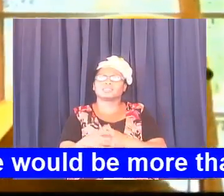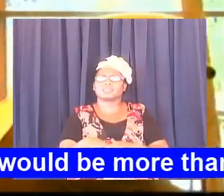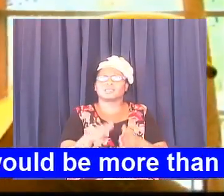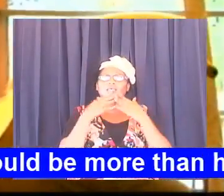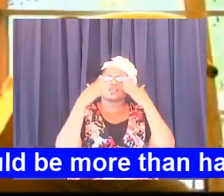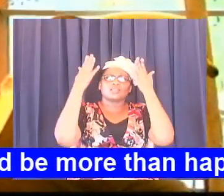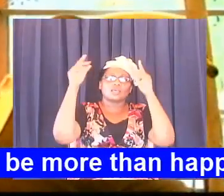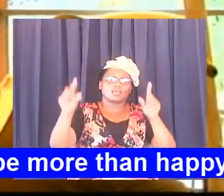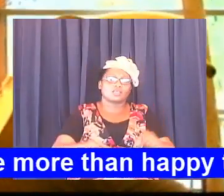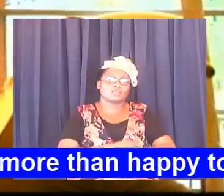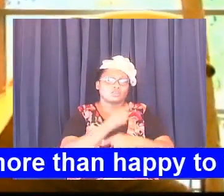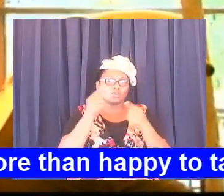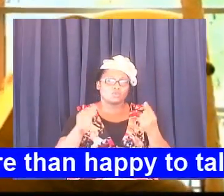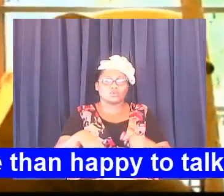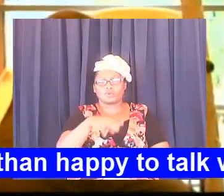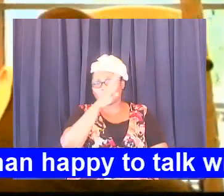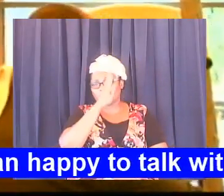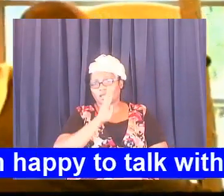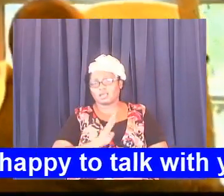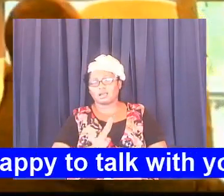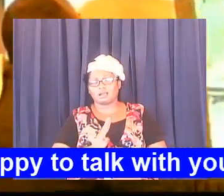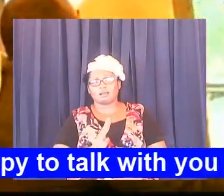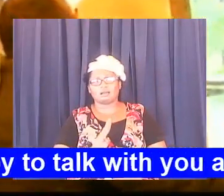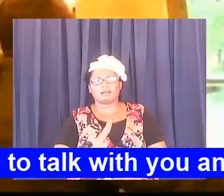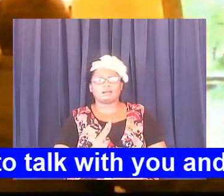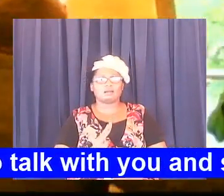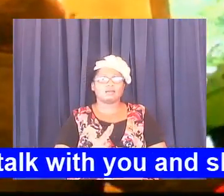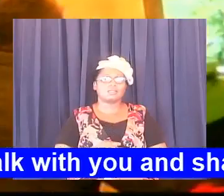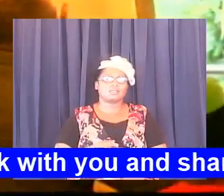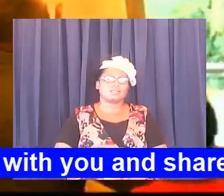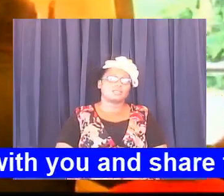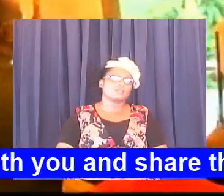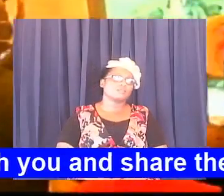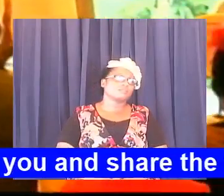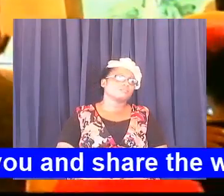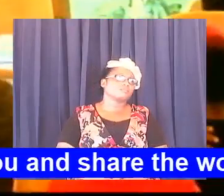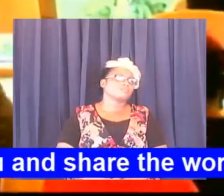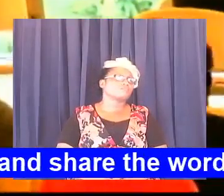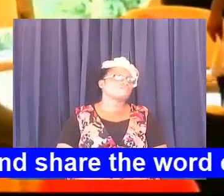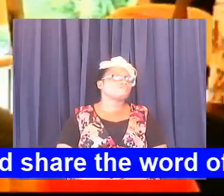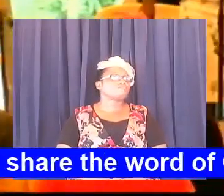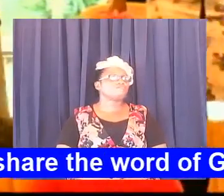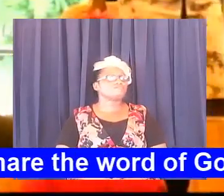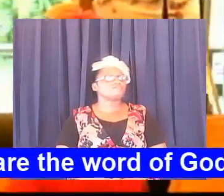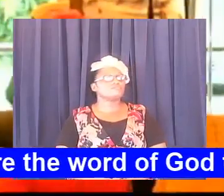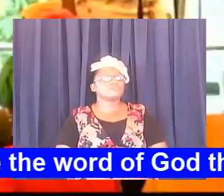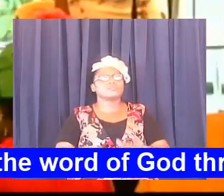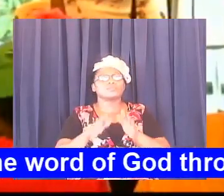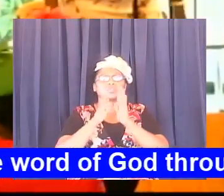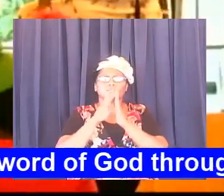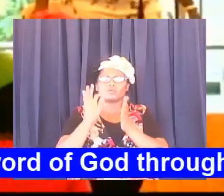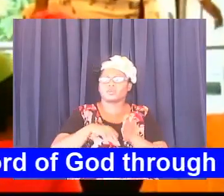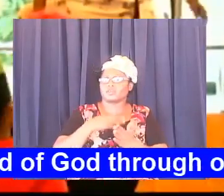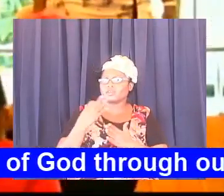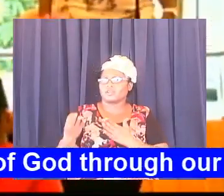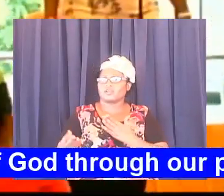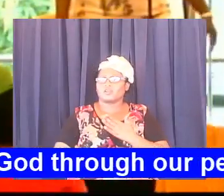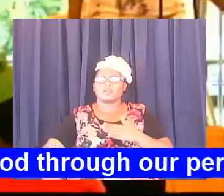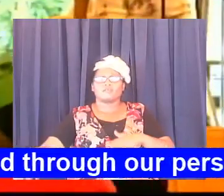God. Thank you, Jesus. Yes, yes, let the prayers fall. Let the prayers fall on their